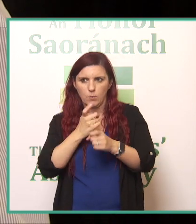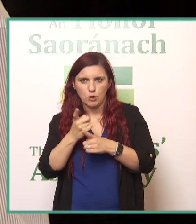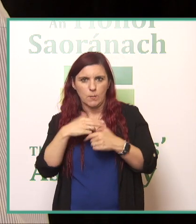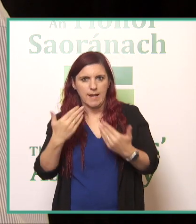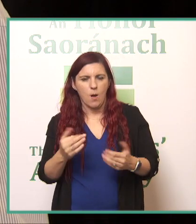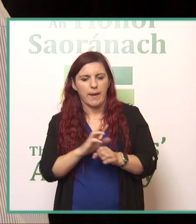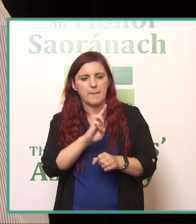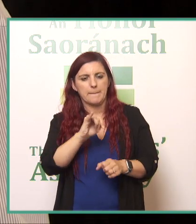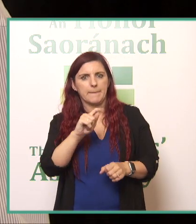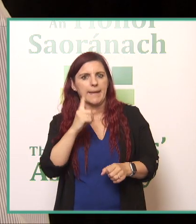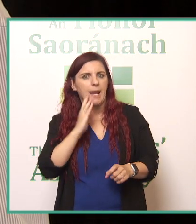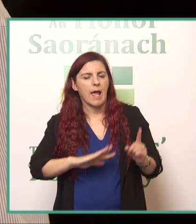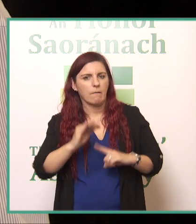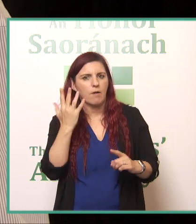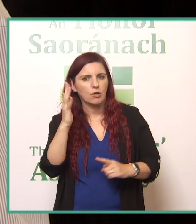So